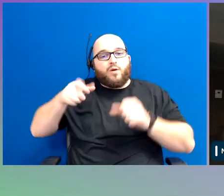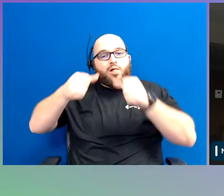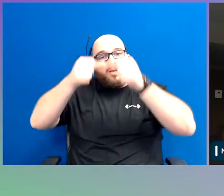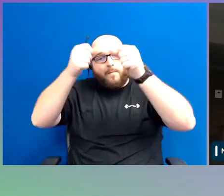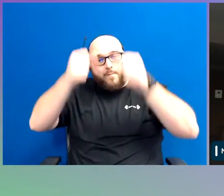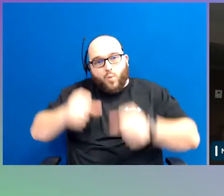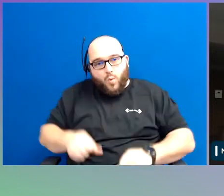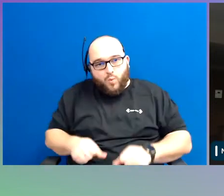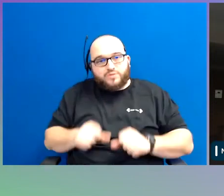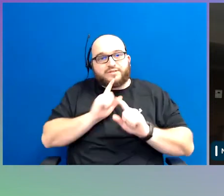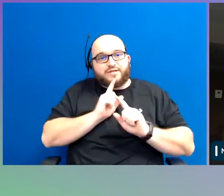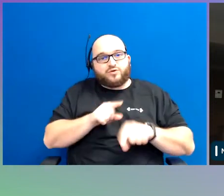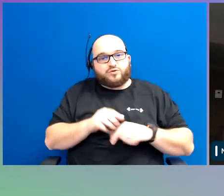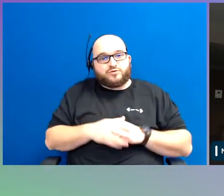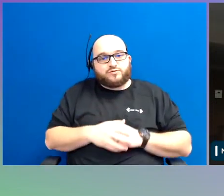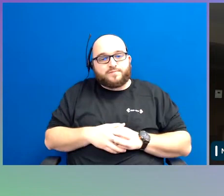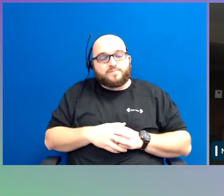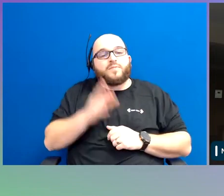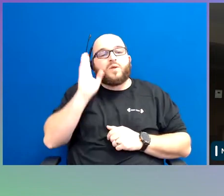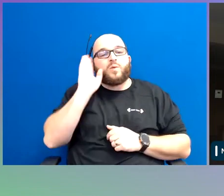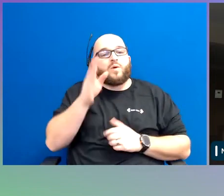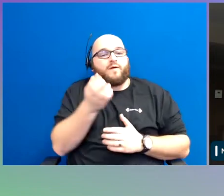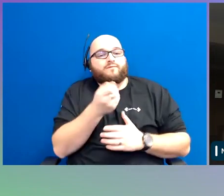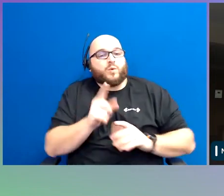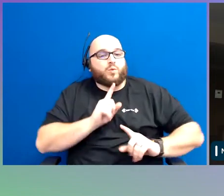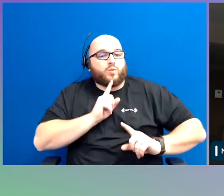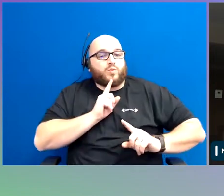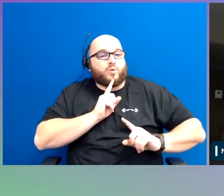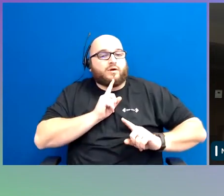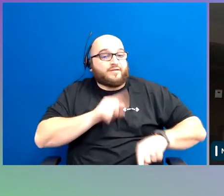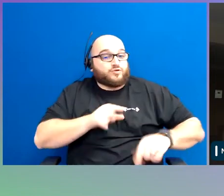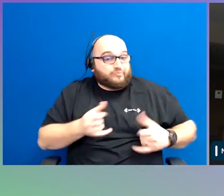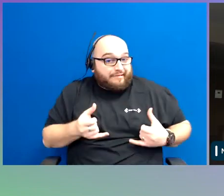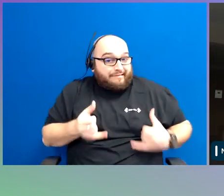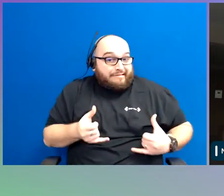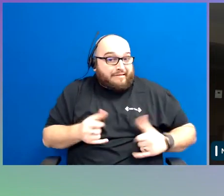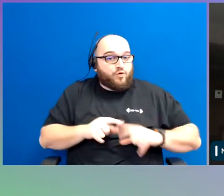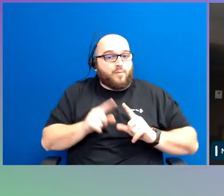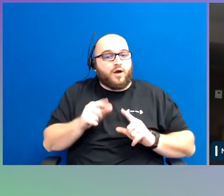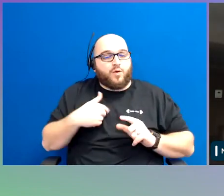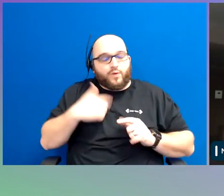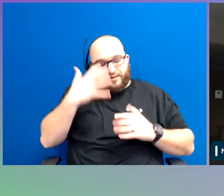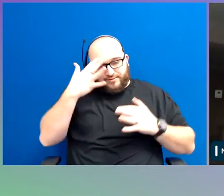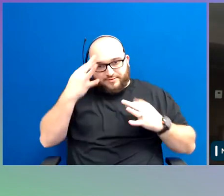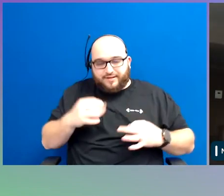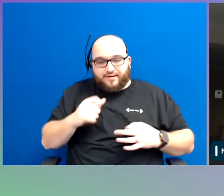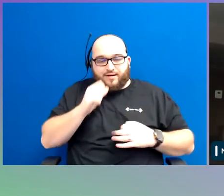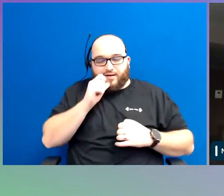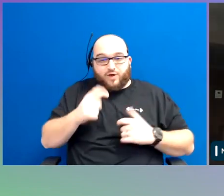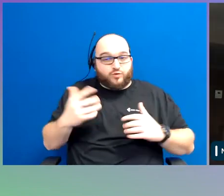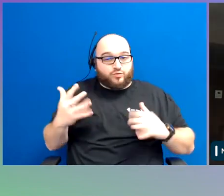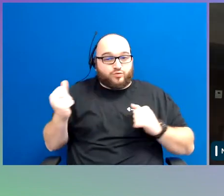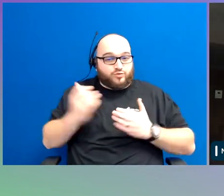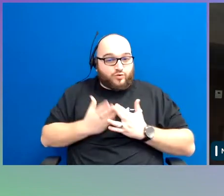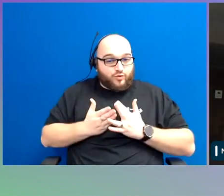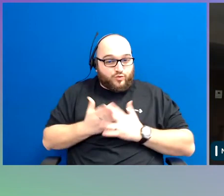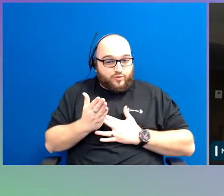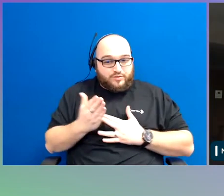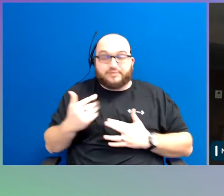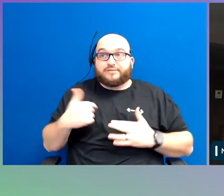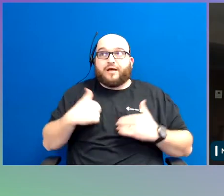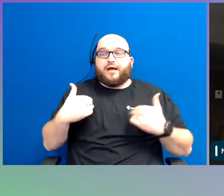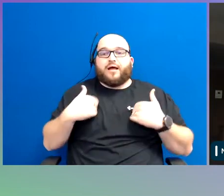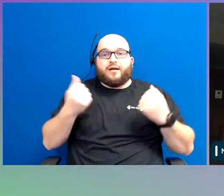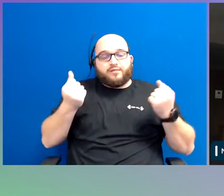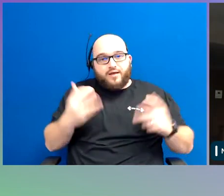event page. So we'll take a few of them now, but we decided not to rush through it because I also had a whole bunch of questions.